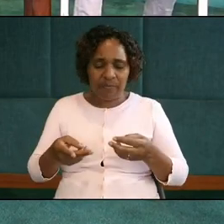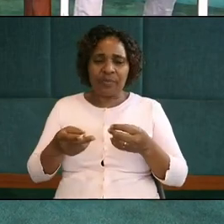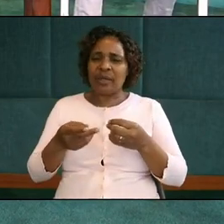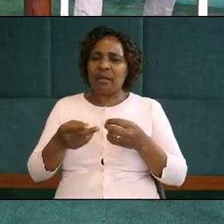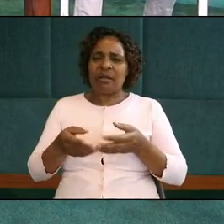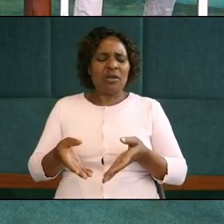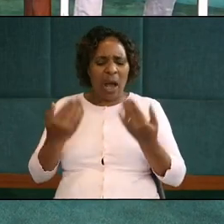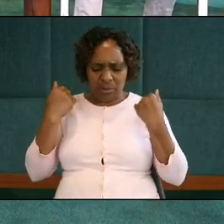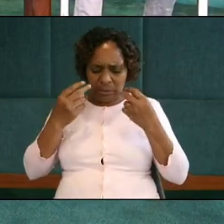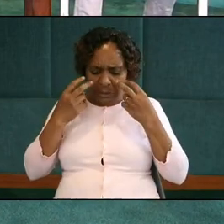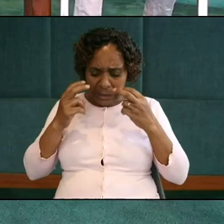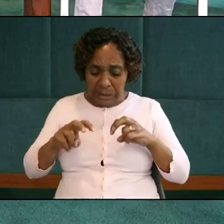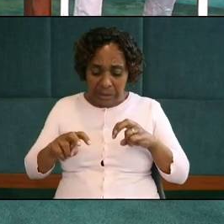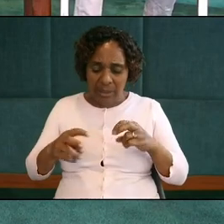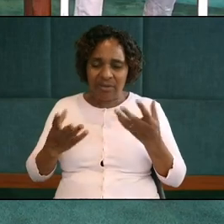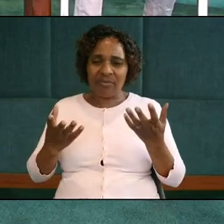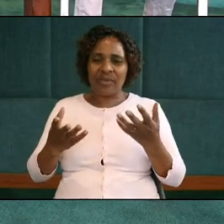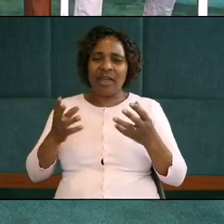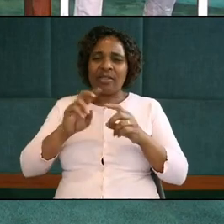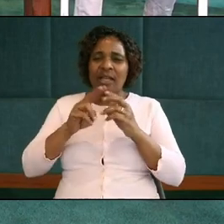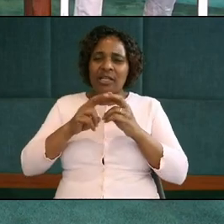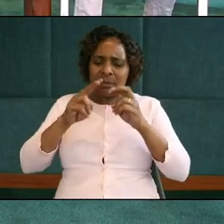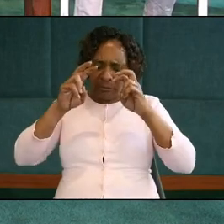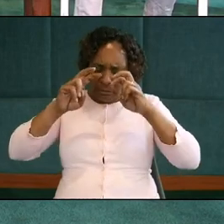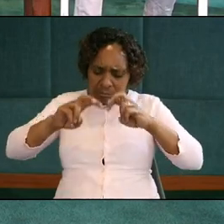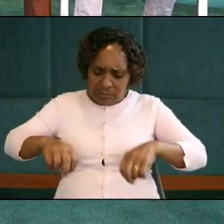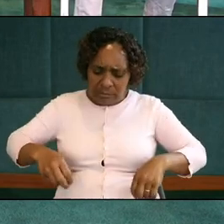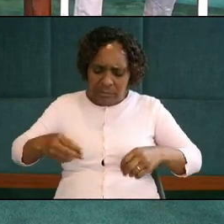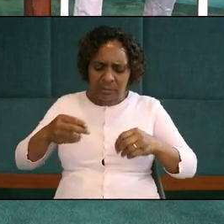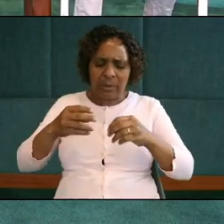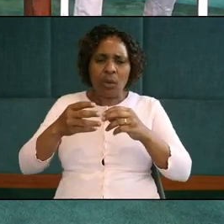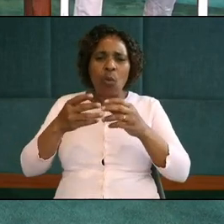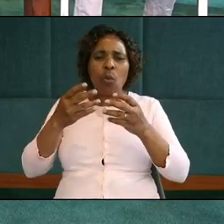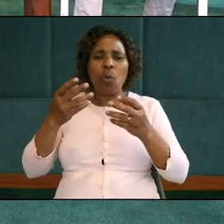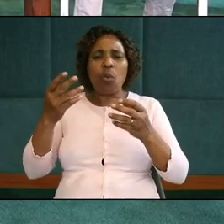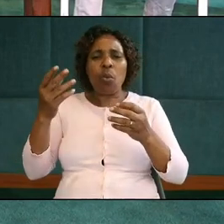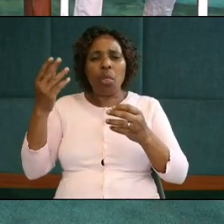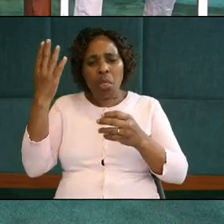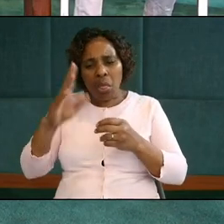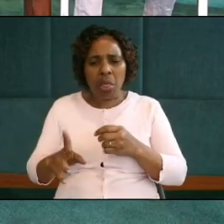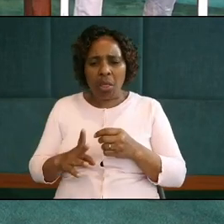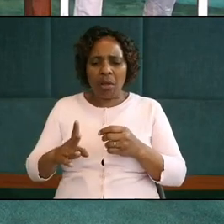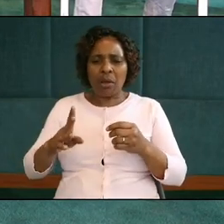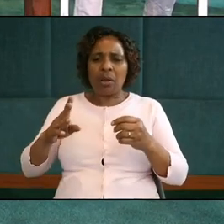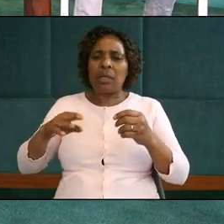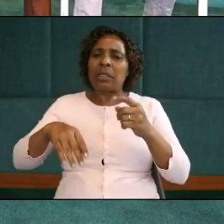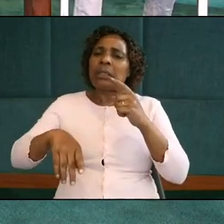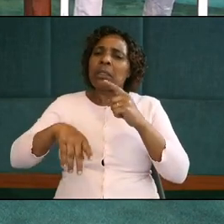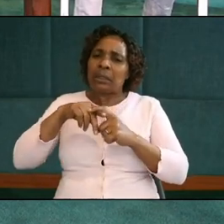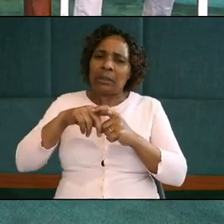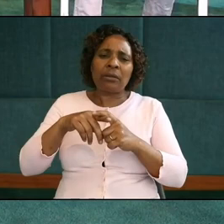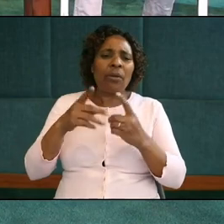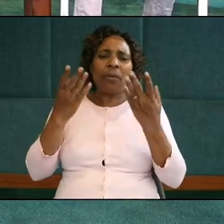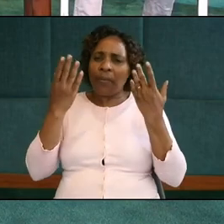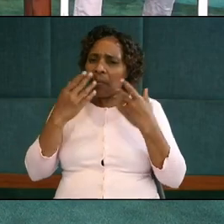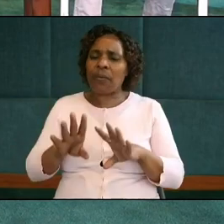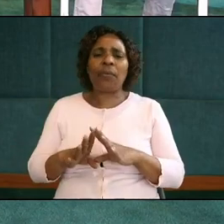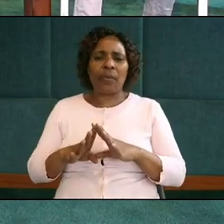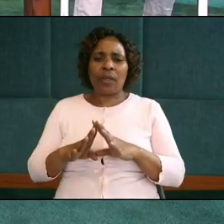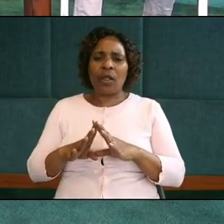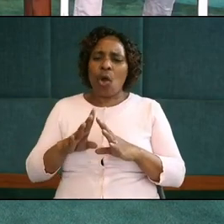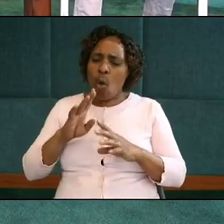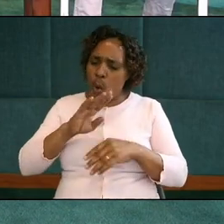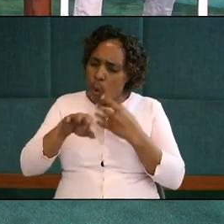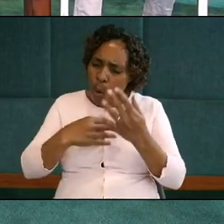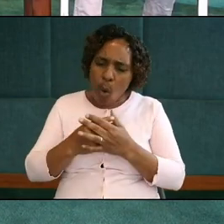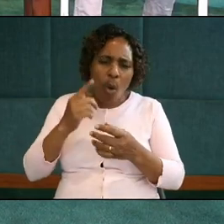Because 70 of them looked... They looked and they got struck. See, some other people would have noticed and then... Yeah, no, it's in the verse that you read, actually, it